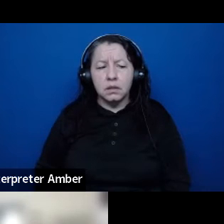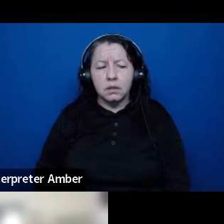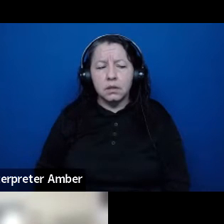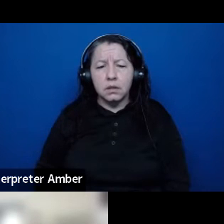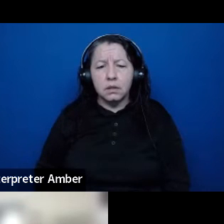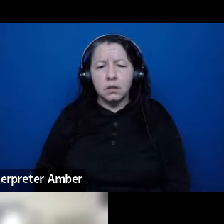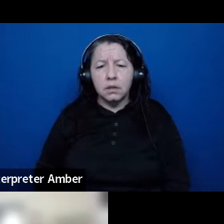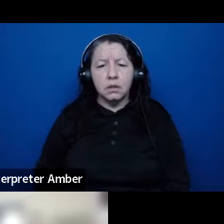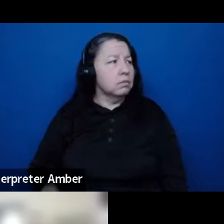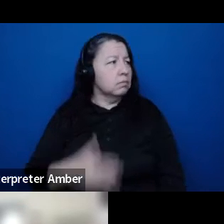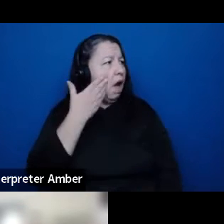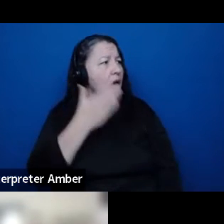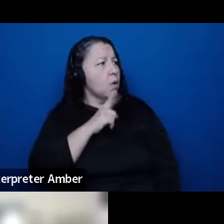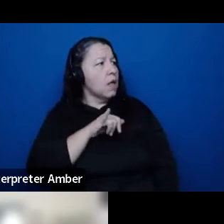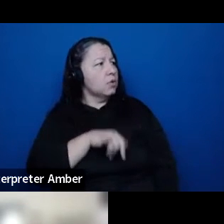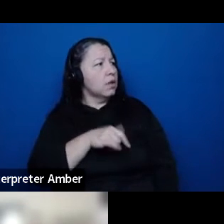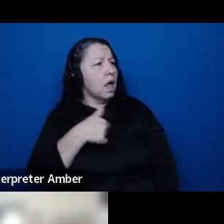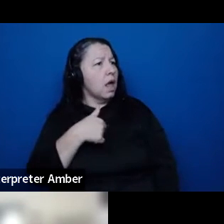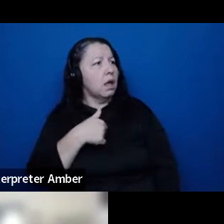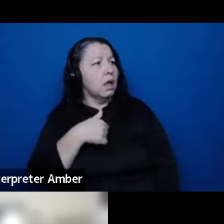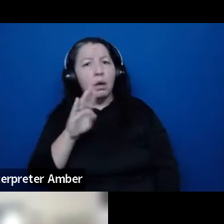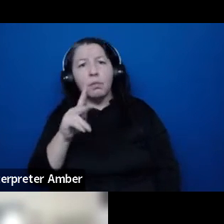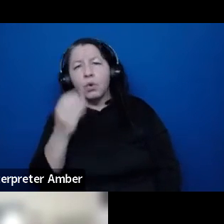I don't know the answer to that. Do you, Brooke?